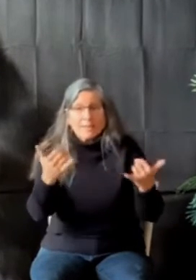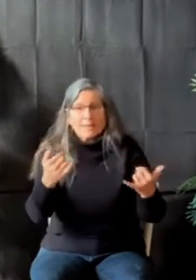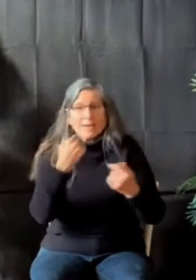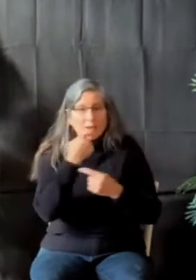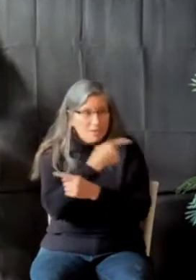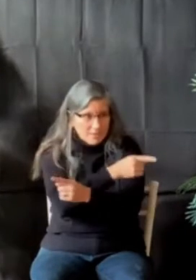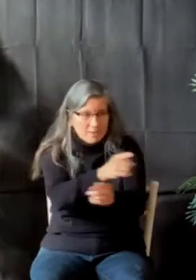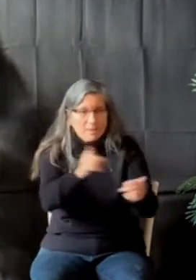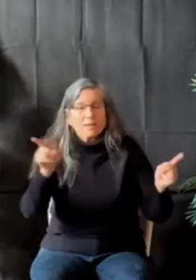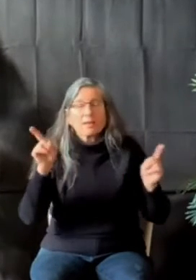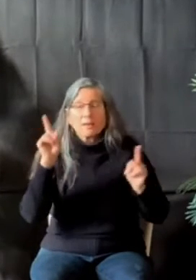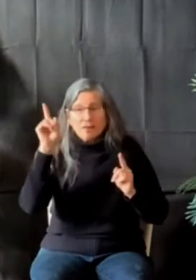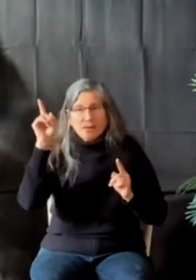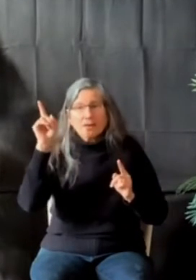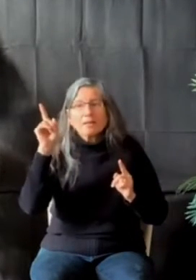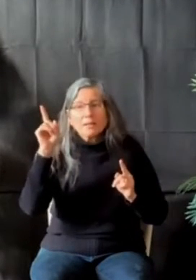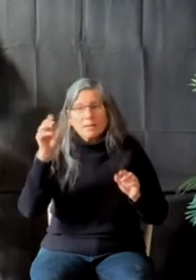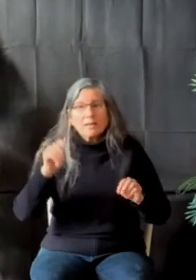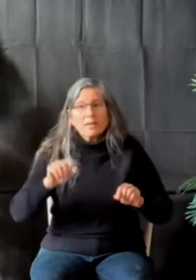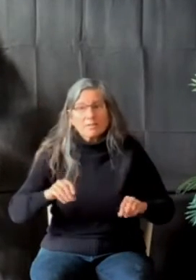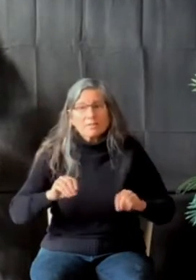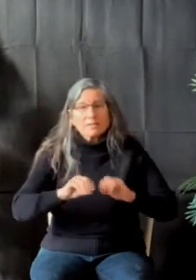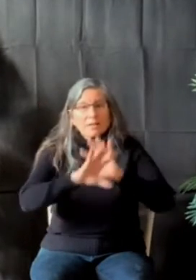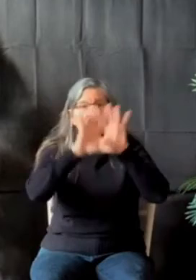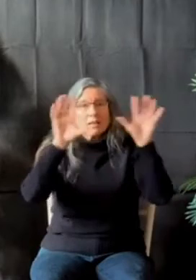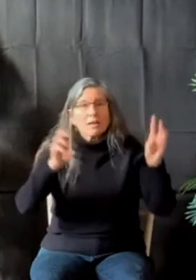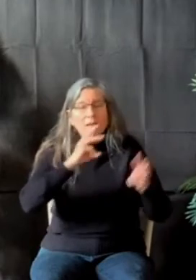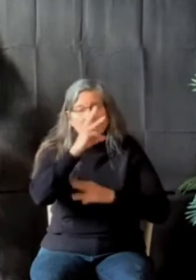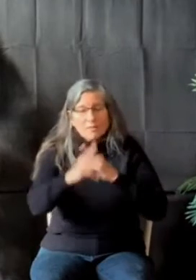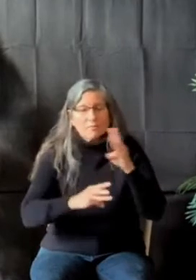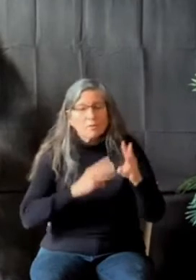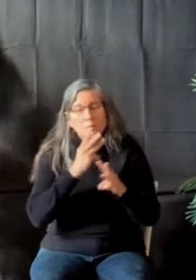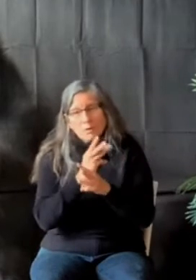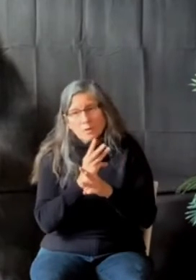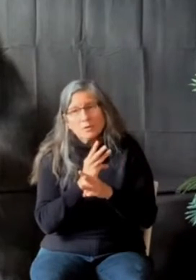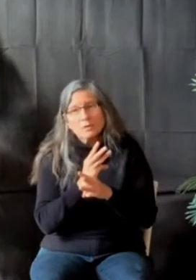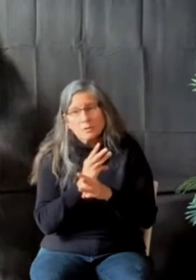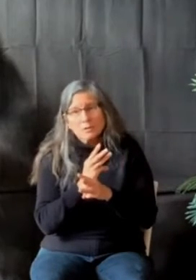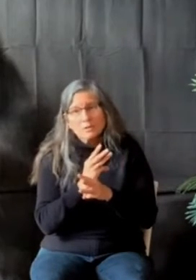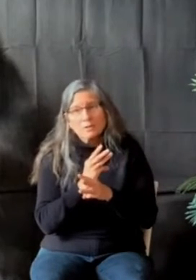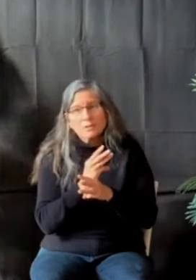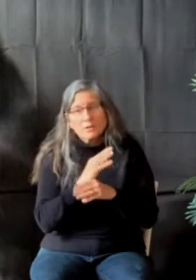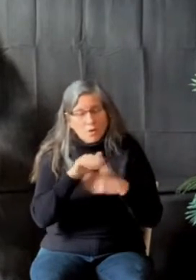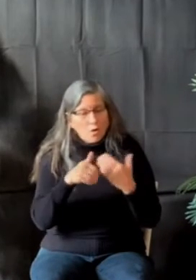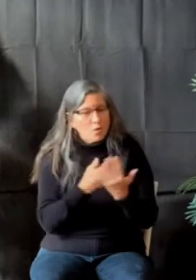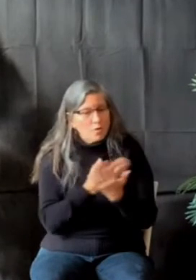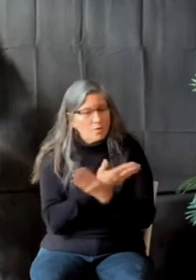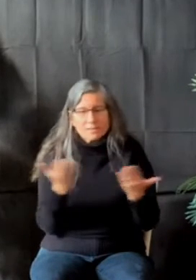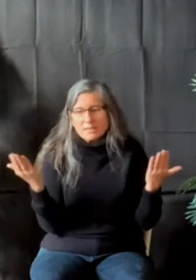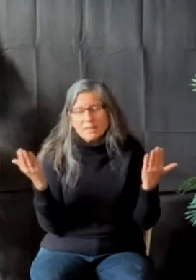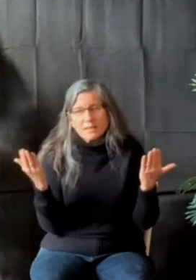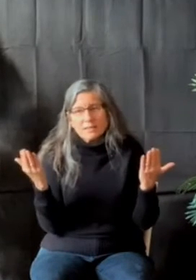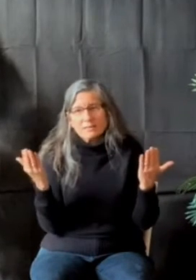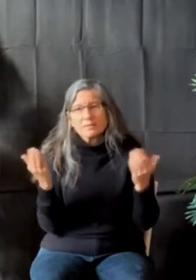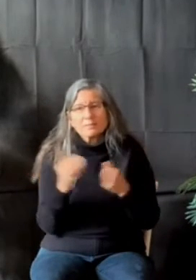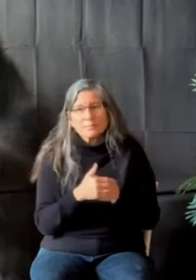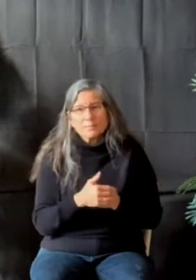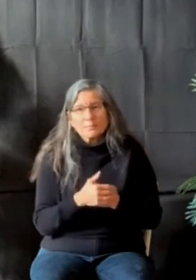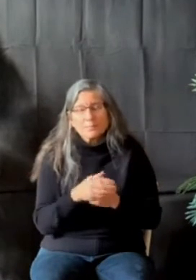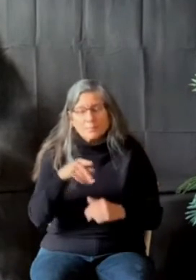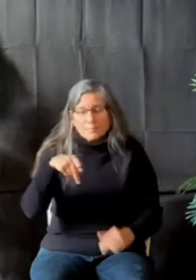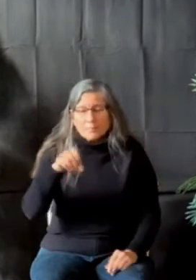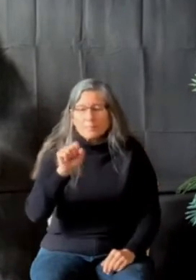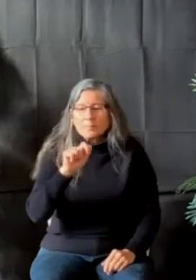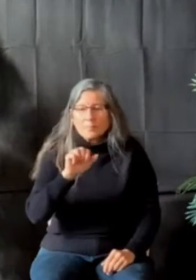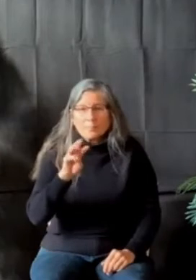he tells them he is the light of the world. He did all these things. Psalm 27 and